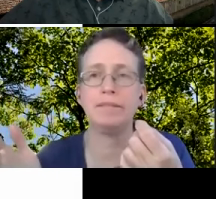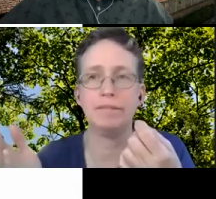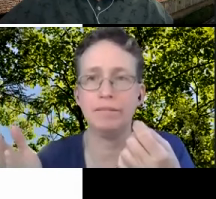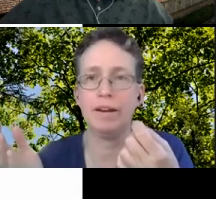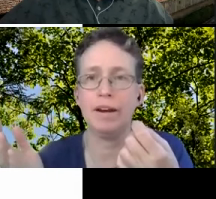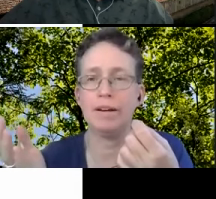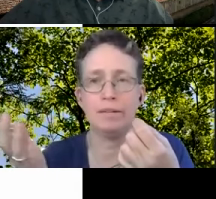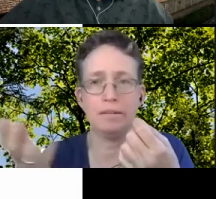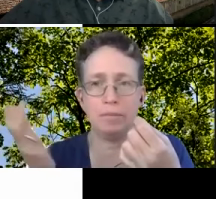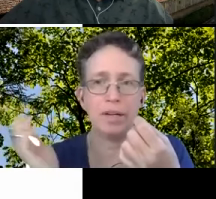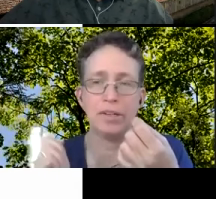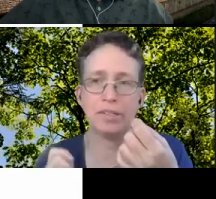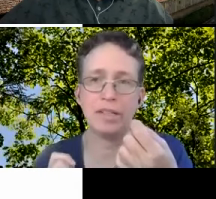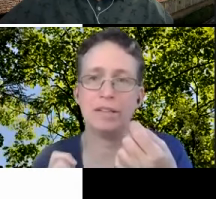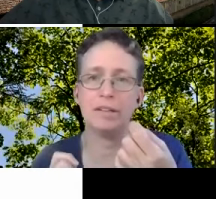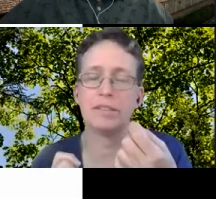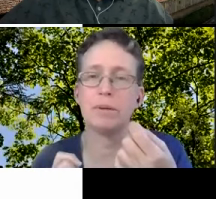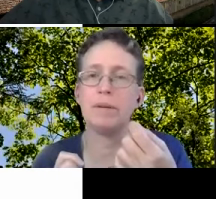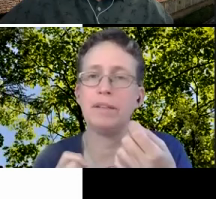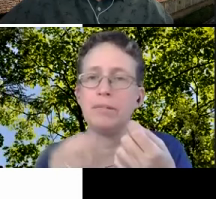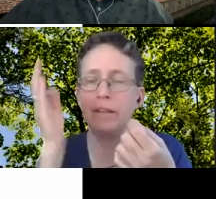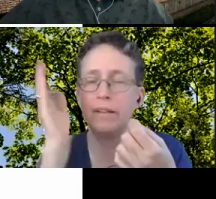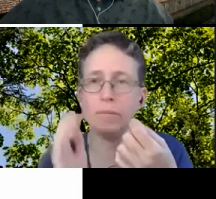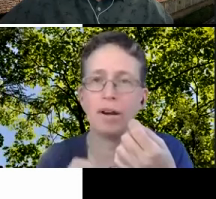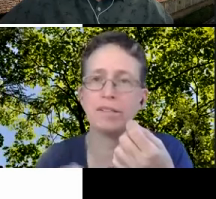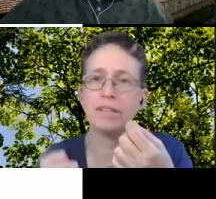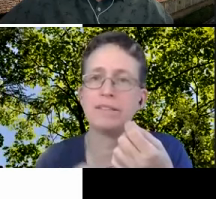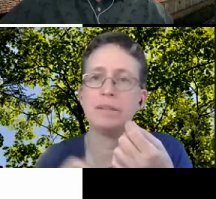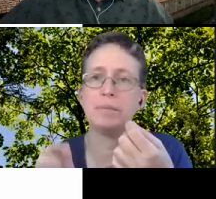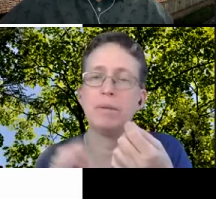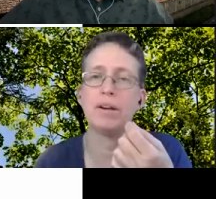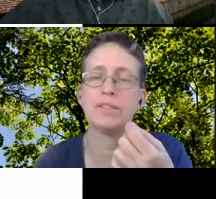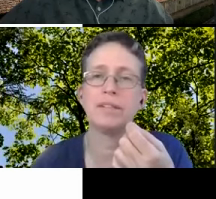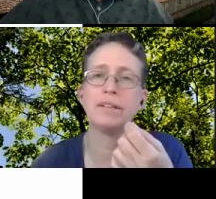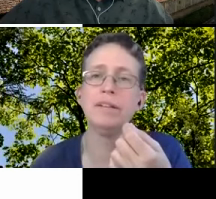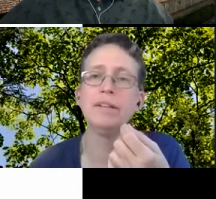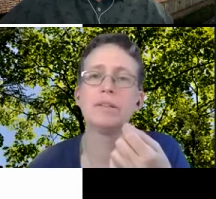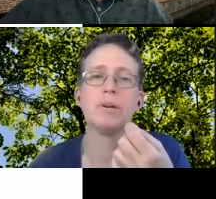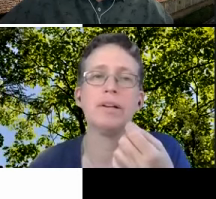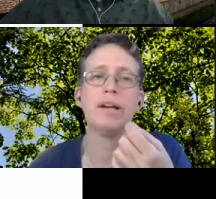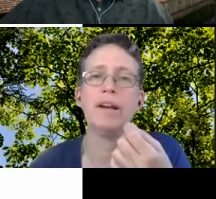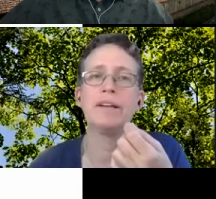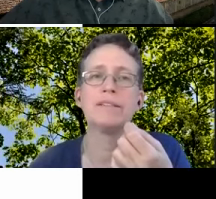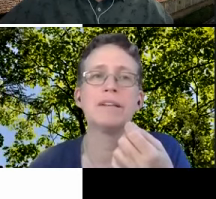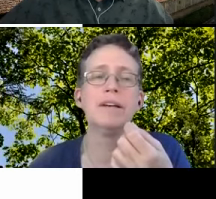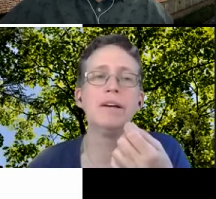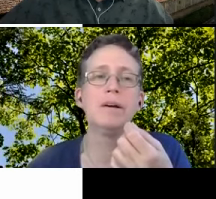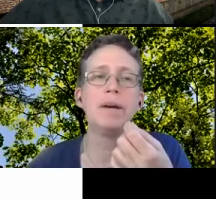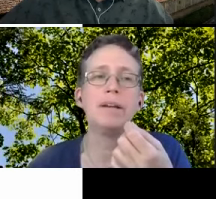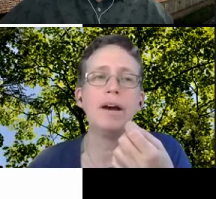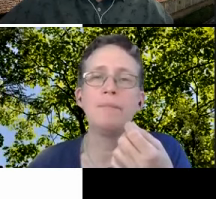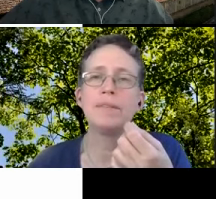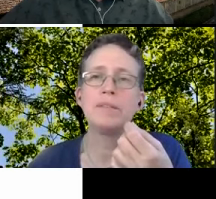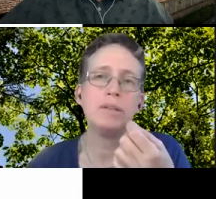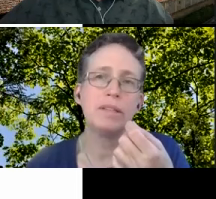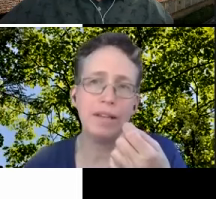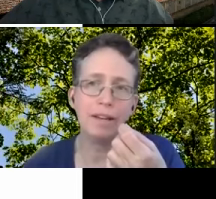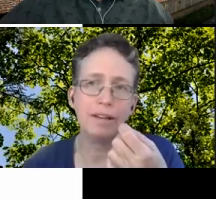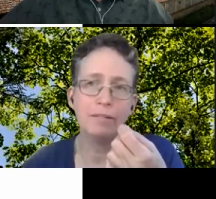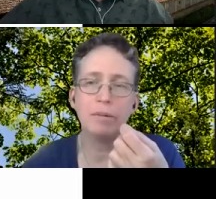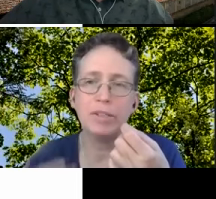many predators in the suburban, the green bars, as in the blue bars, the rural areas. But so